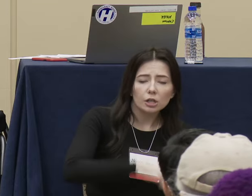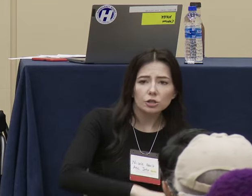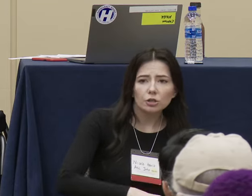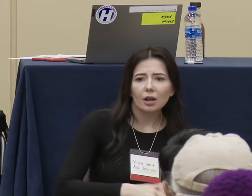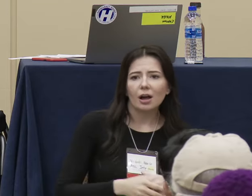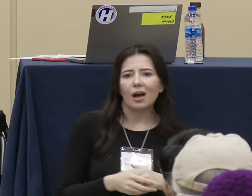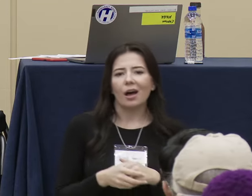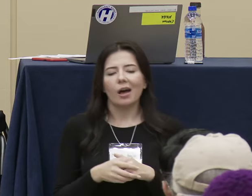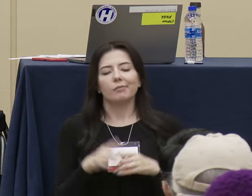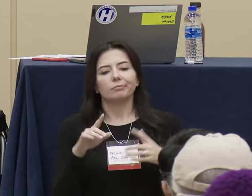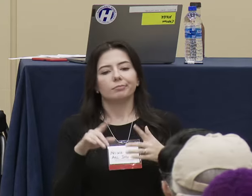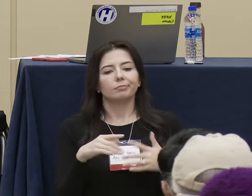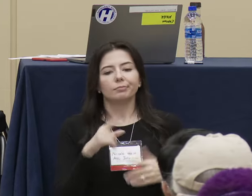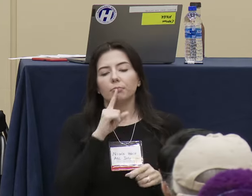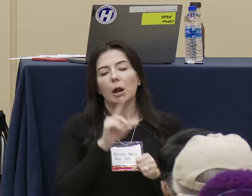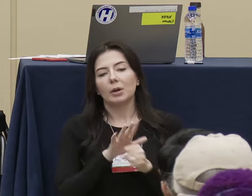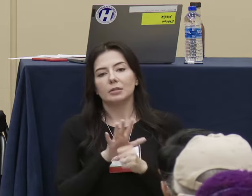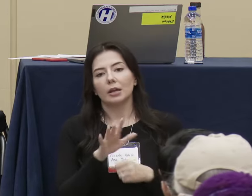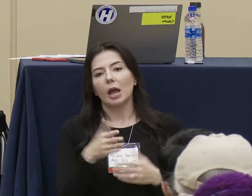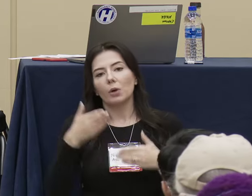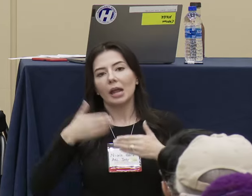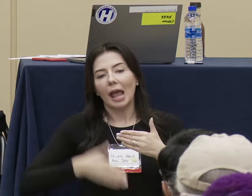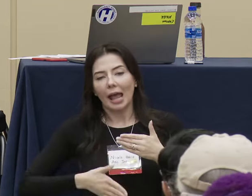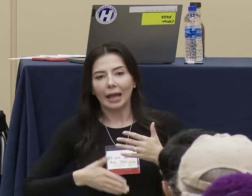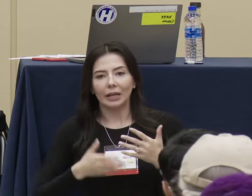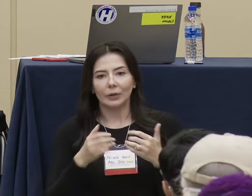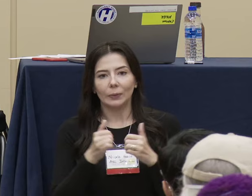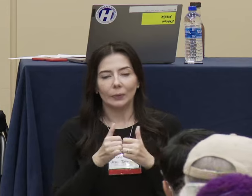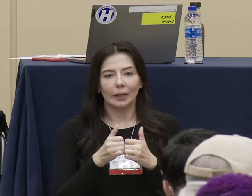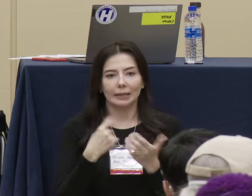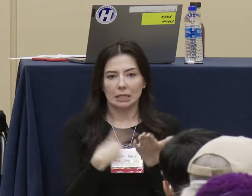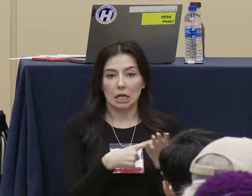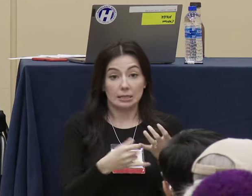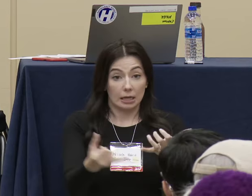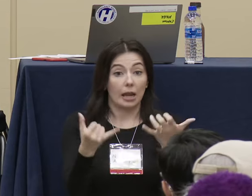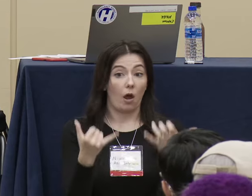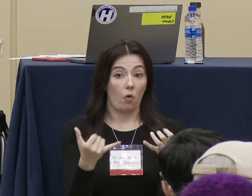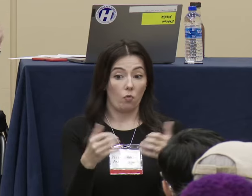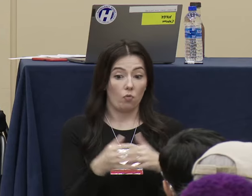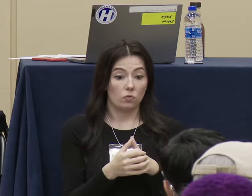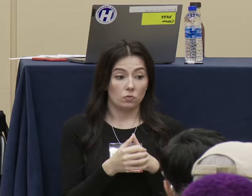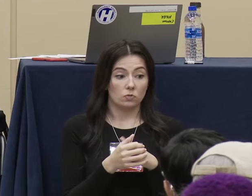bit with now, and this is kind of my conclusion. And